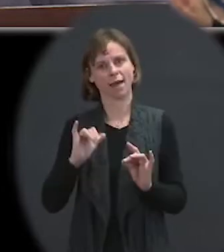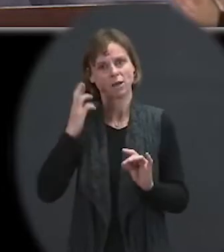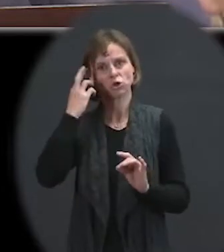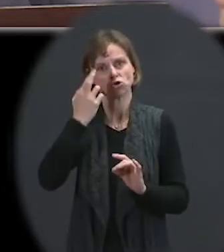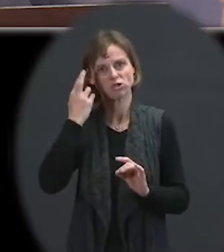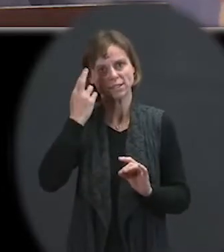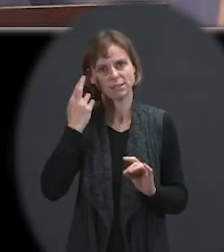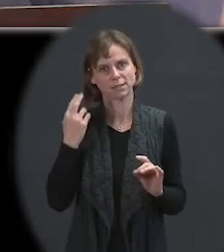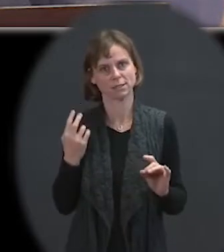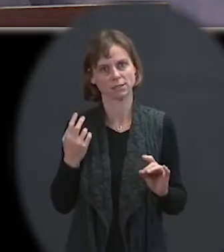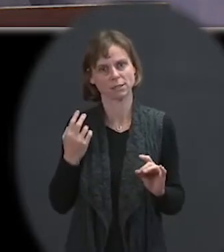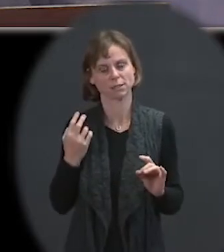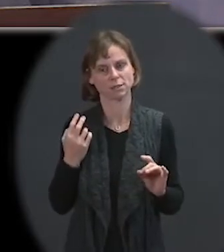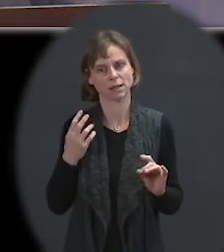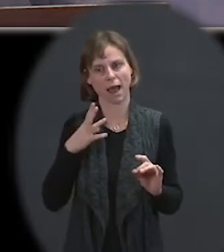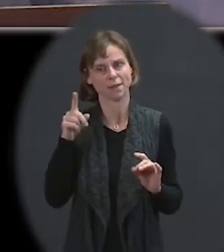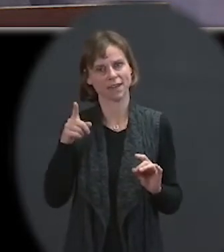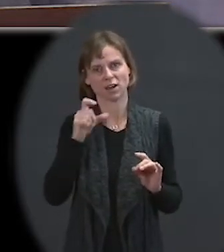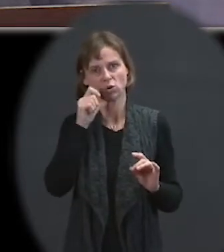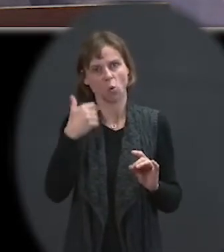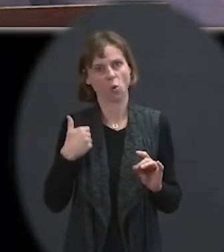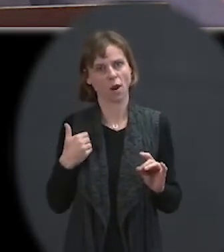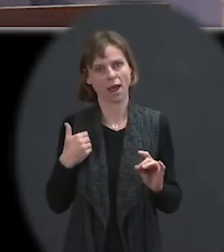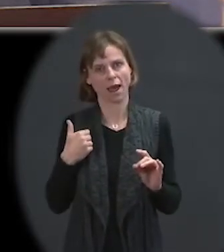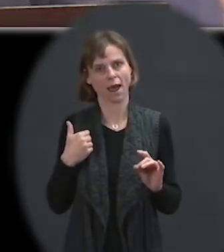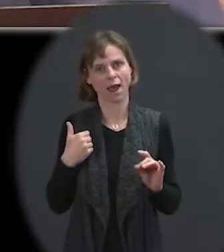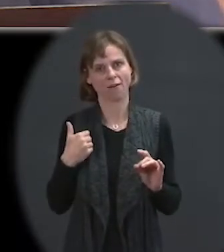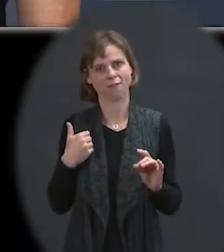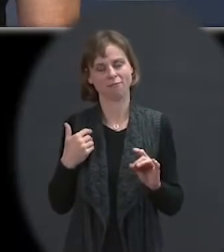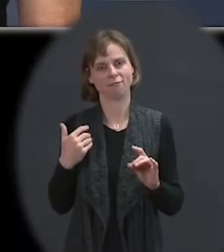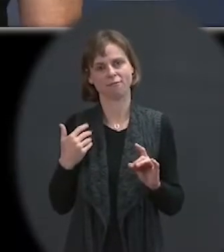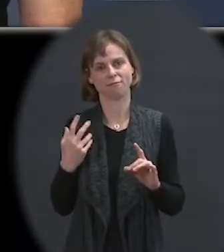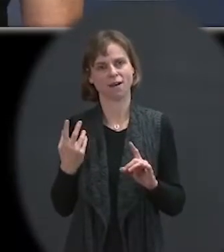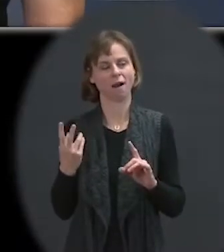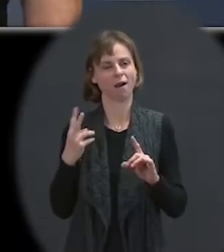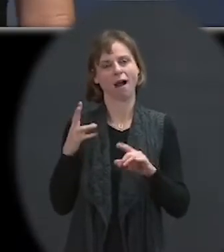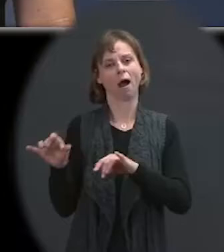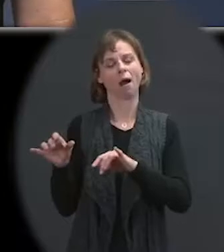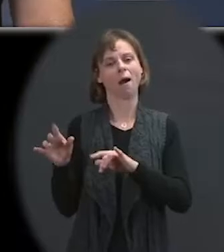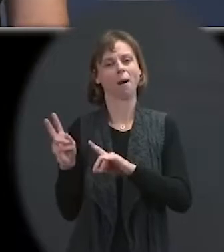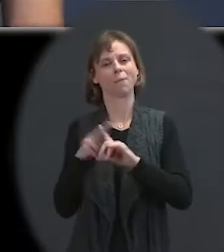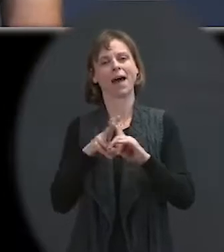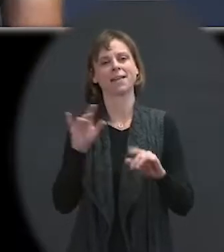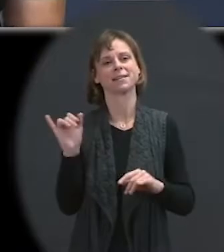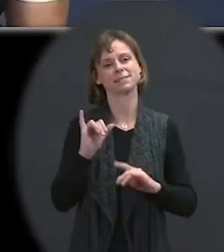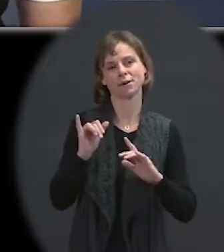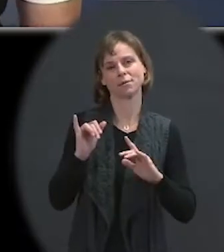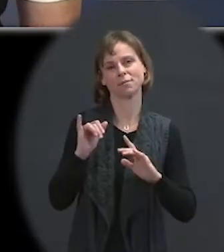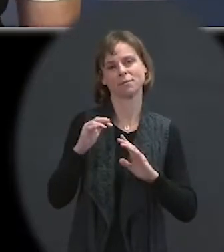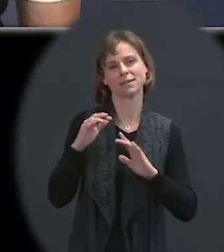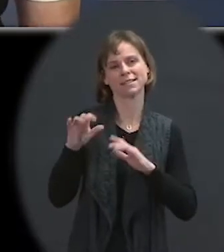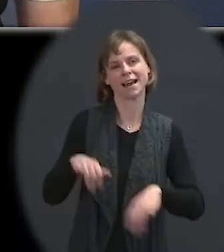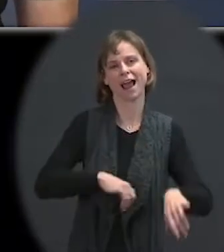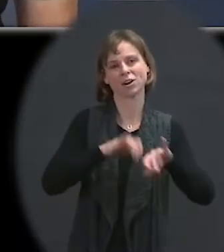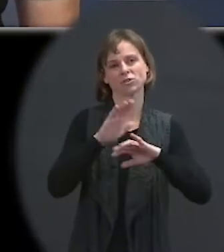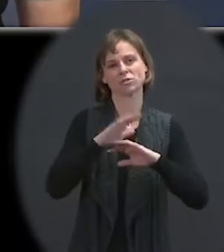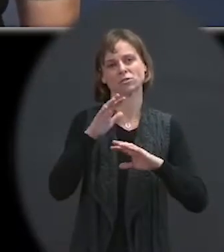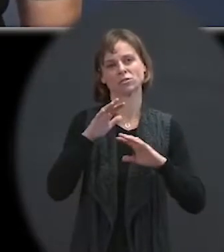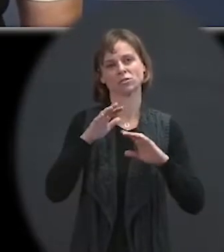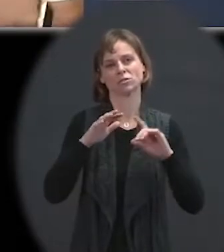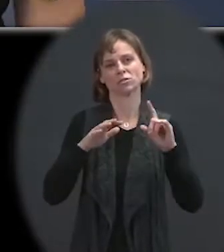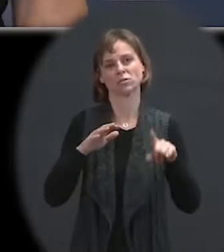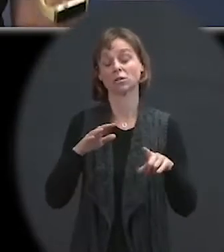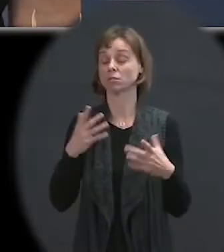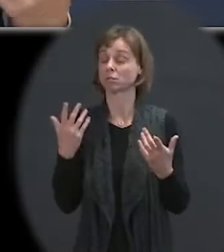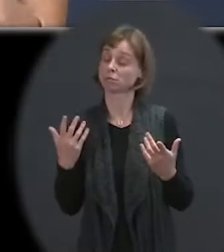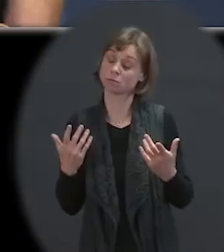nomination, and that they have not held certain men to the same standard? Well, the president was proud to nominate